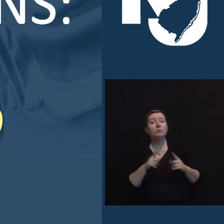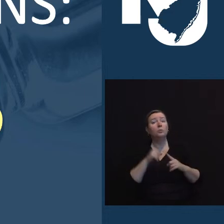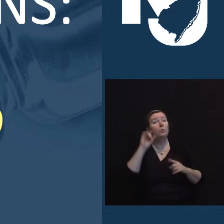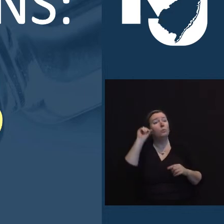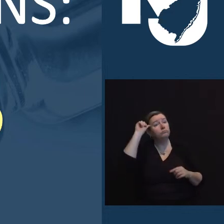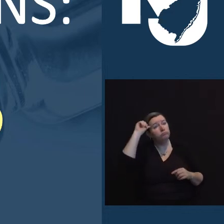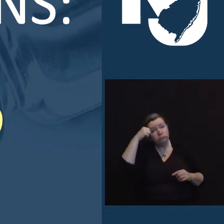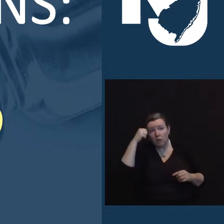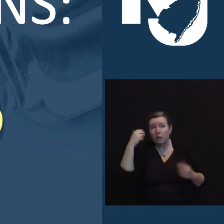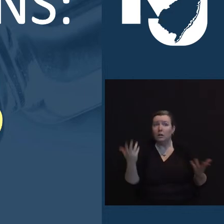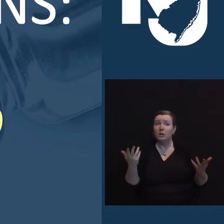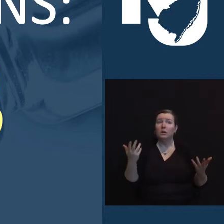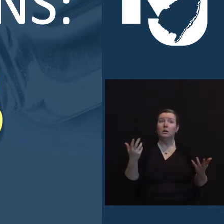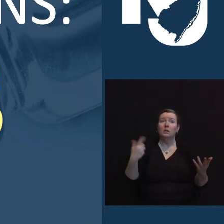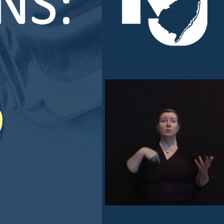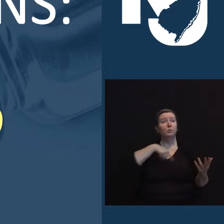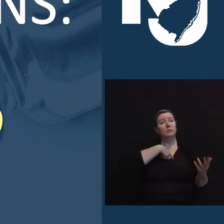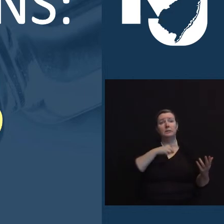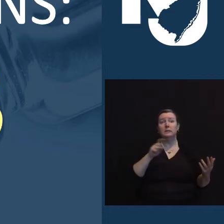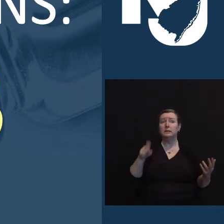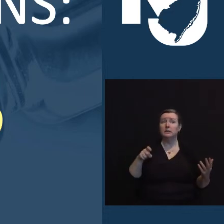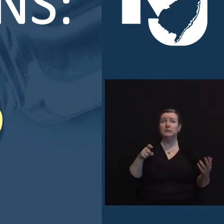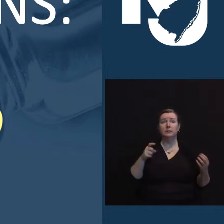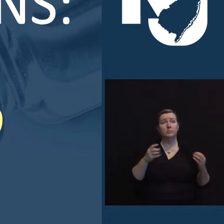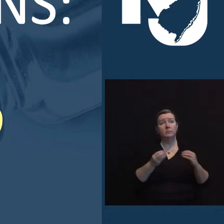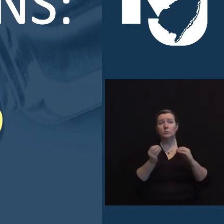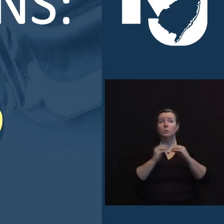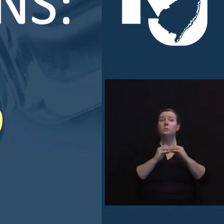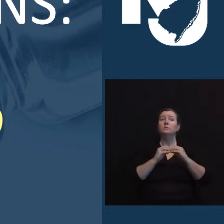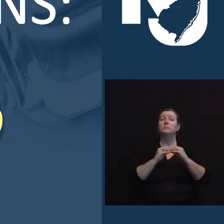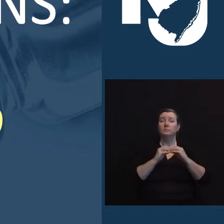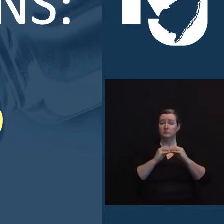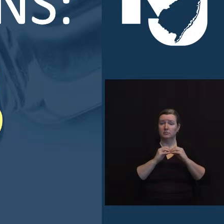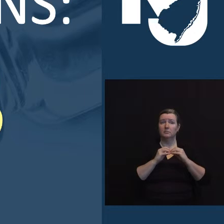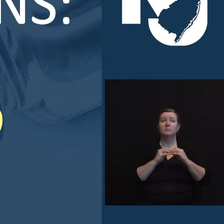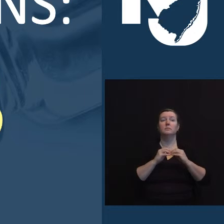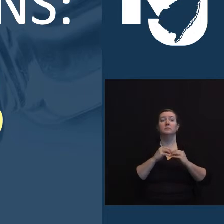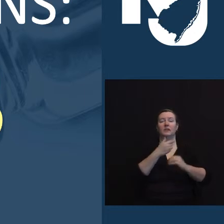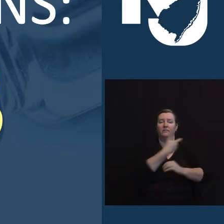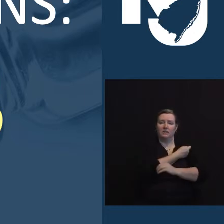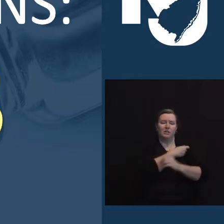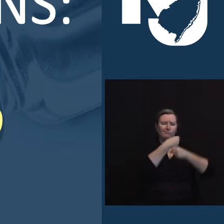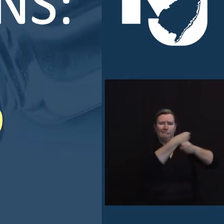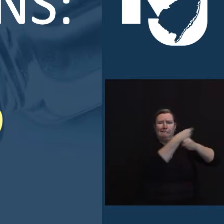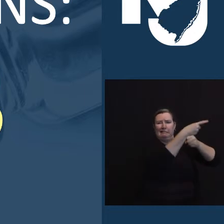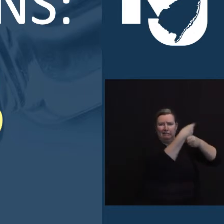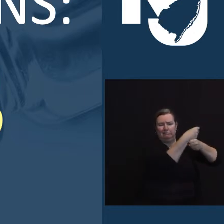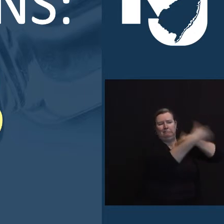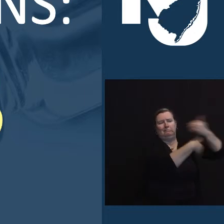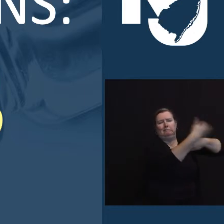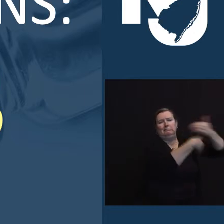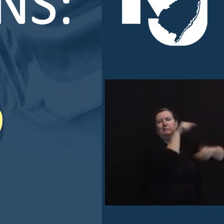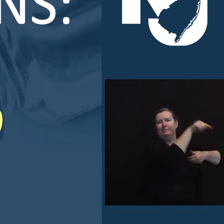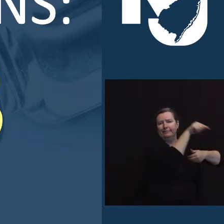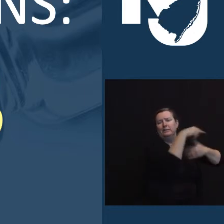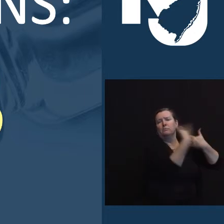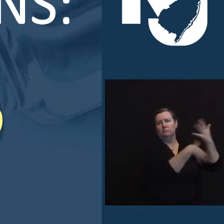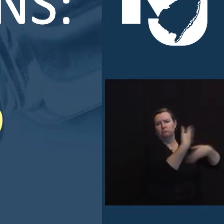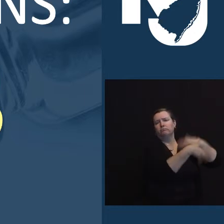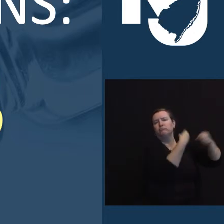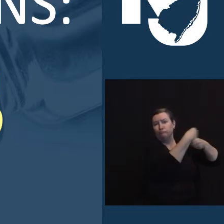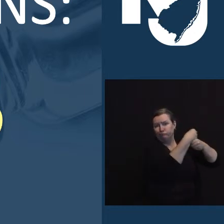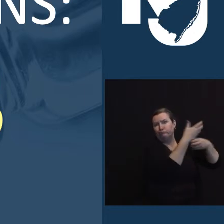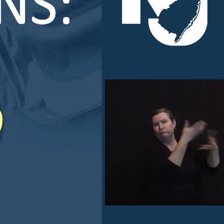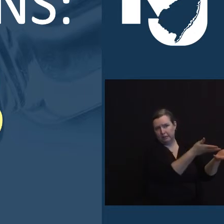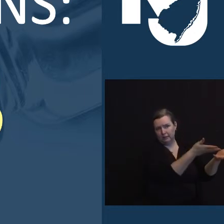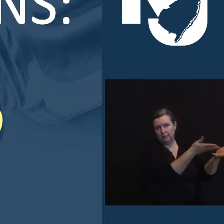other state, need greatly increased vaccine production and delivery. We just need the doses to make our program run as it has